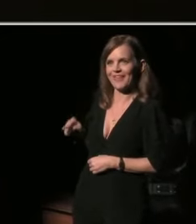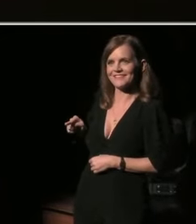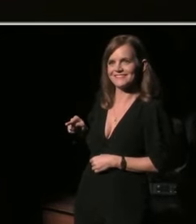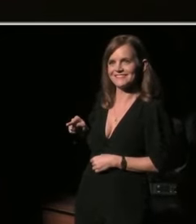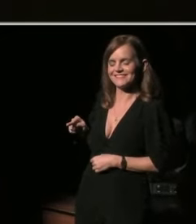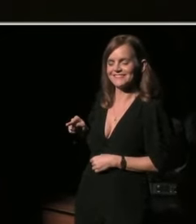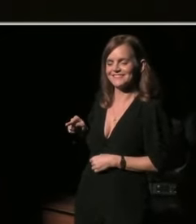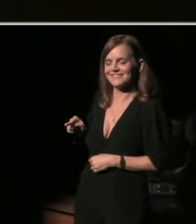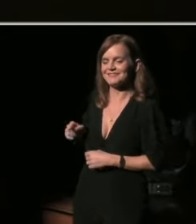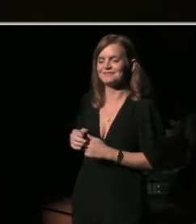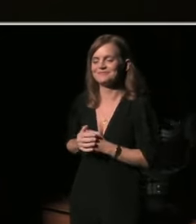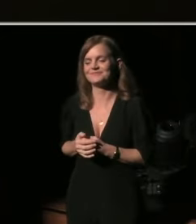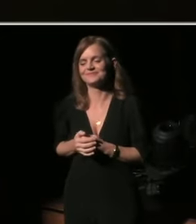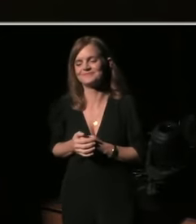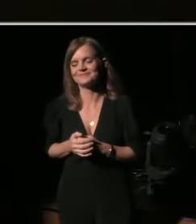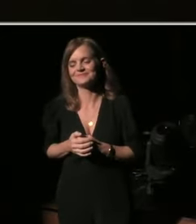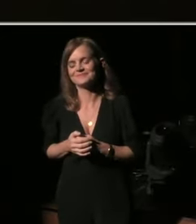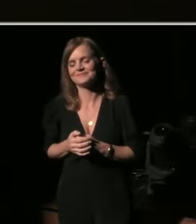Thank you, Grierson.